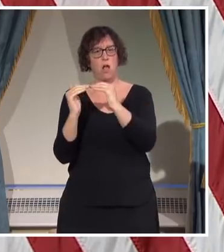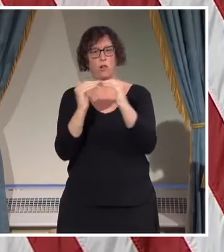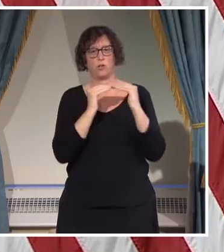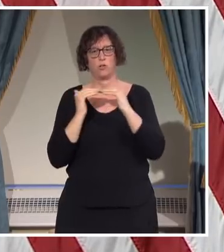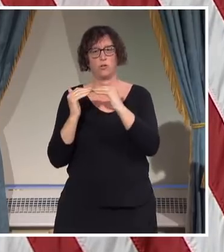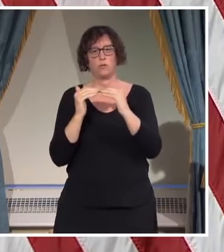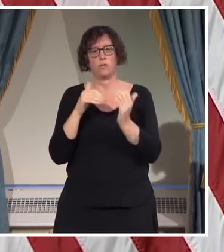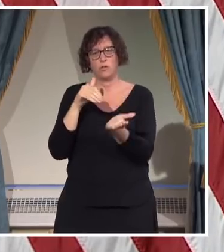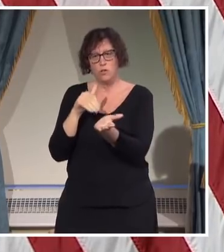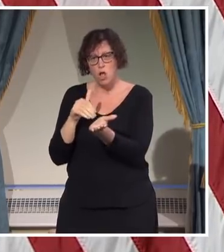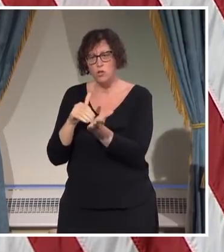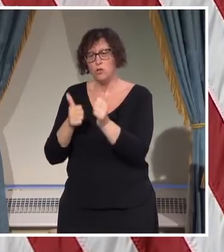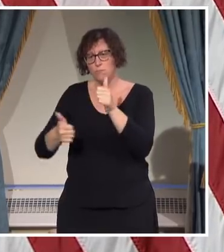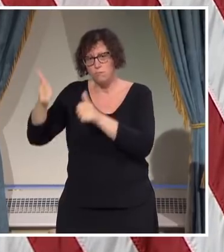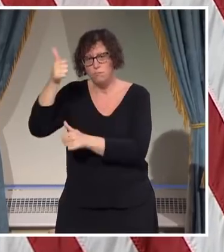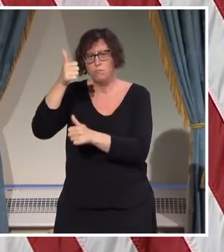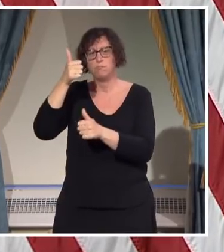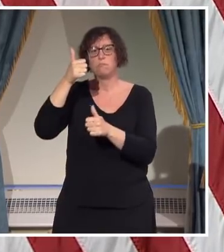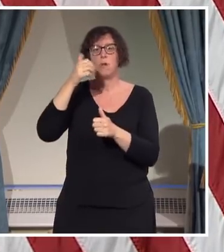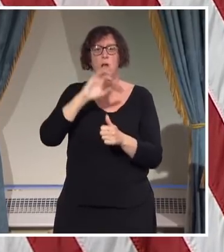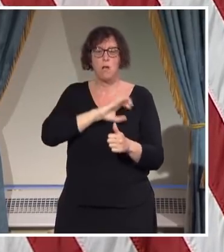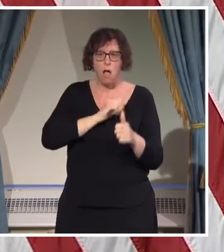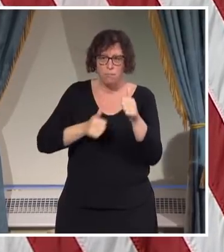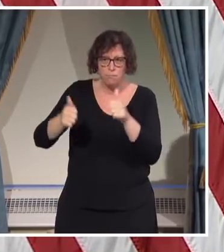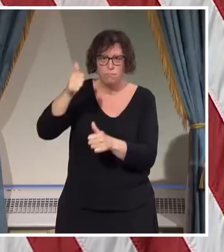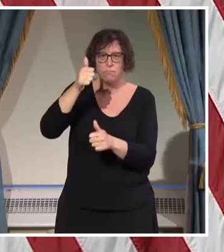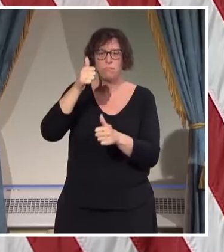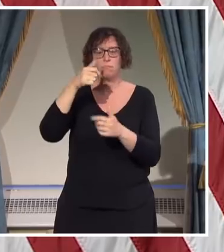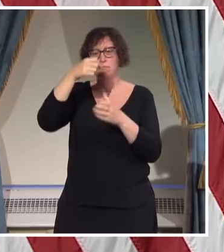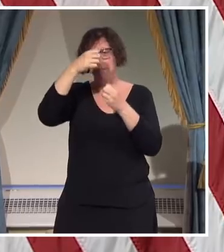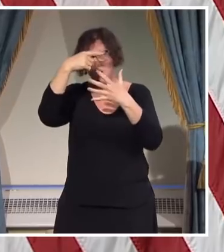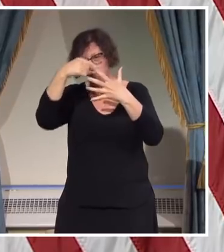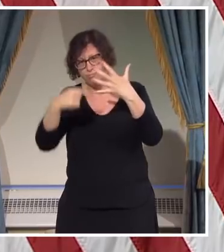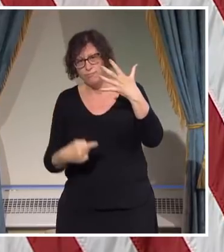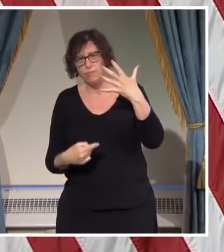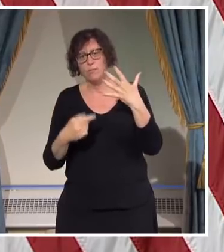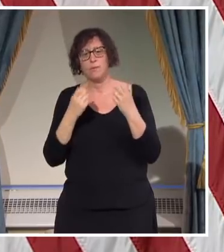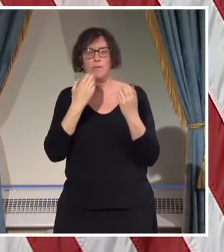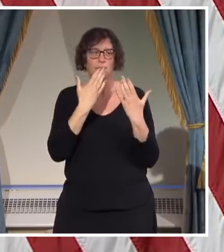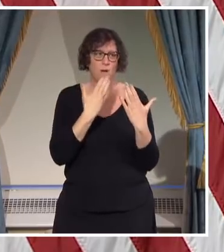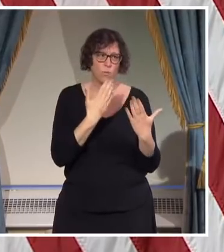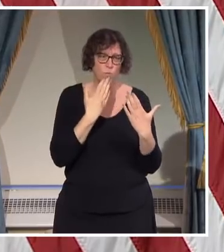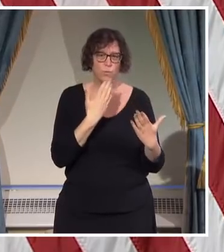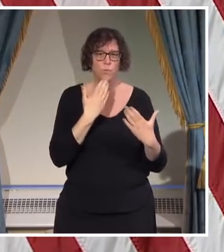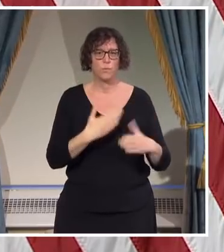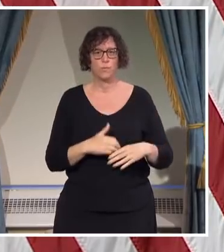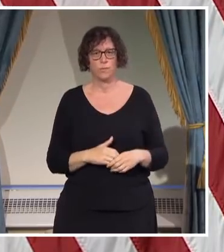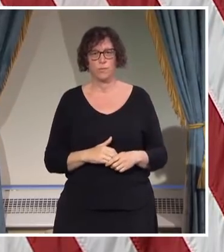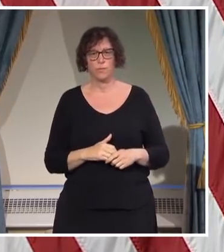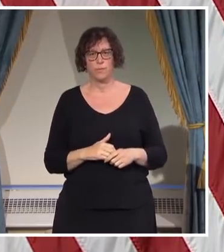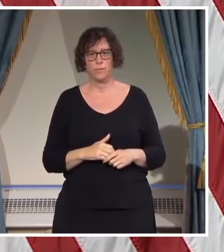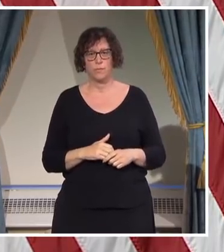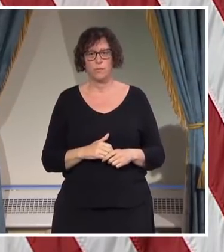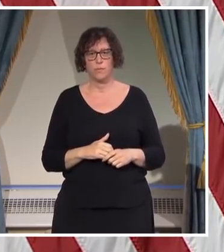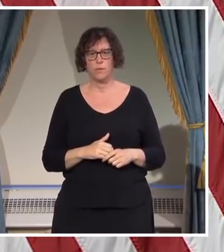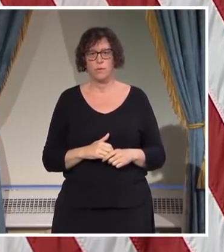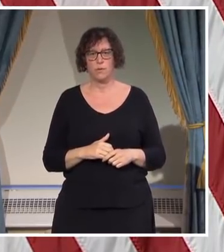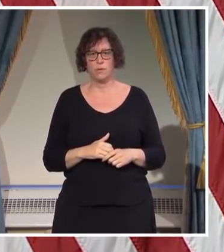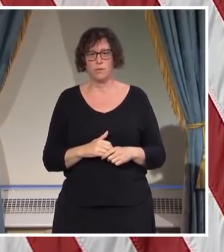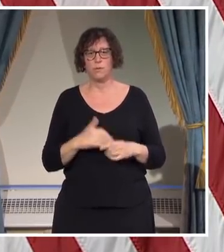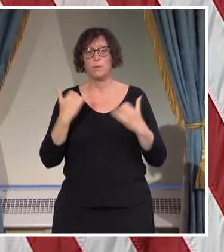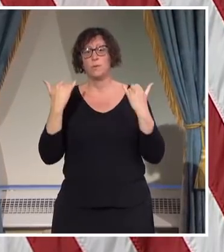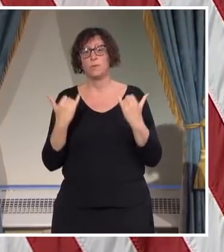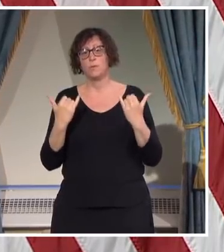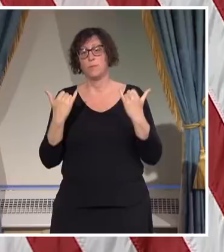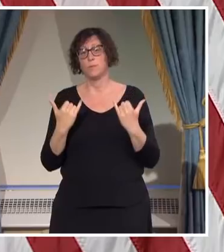have participated. Just one more thing at the end here. We started something today in addition to press